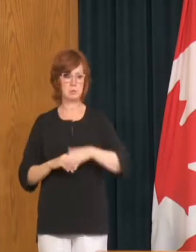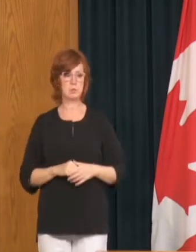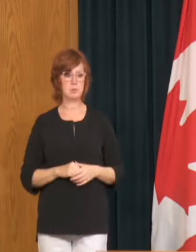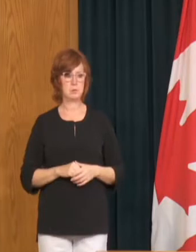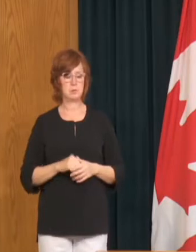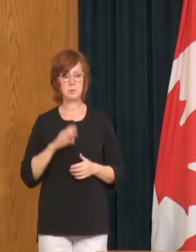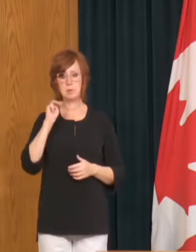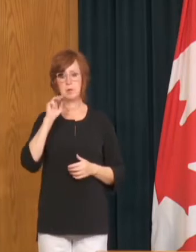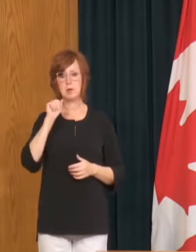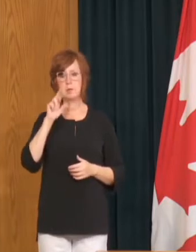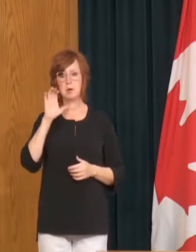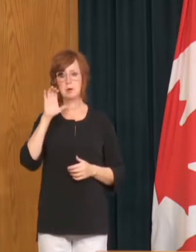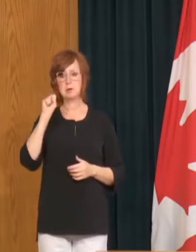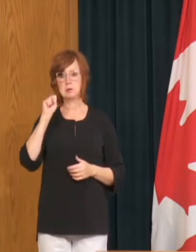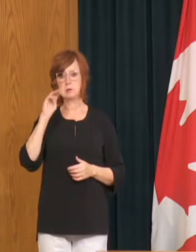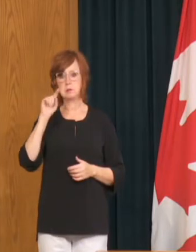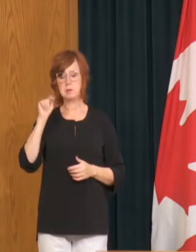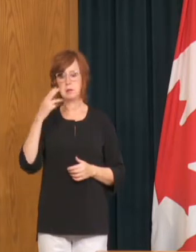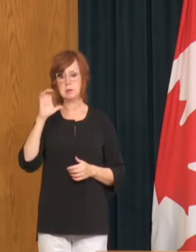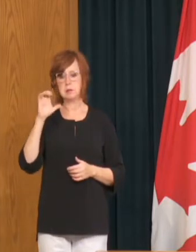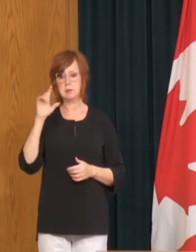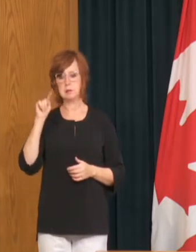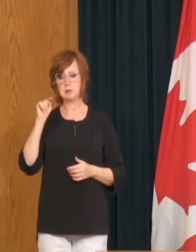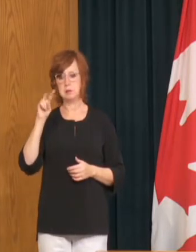have Mark Smith with CTV.